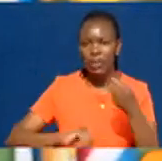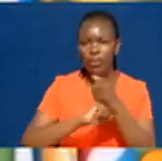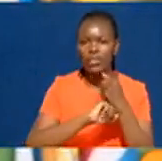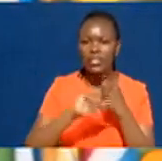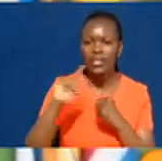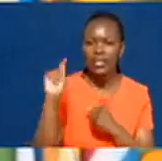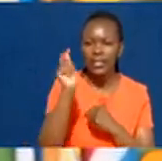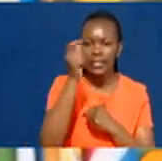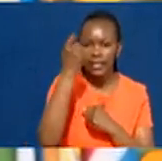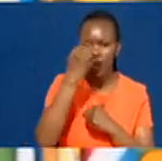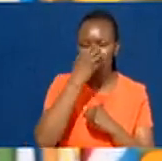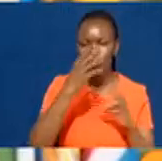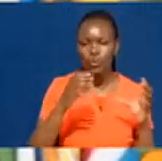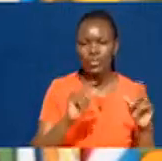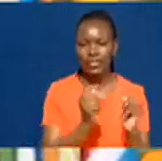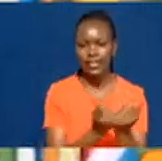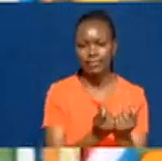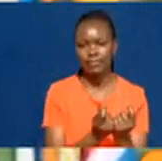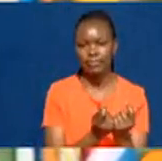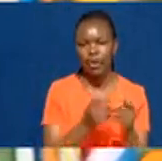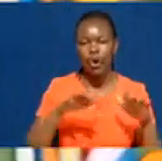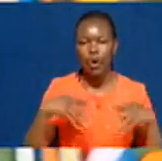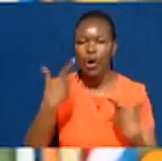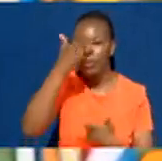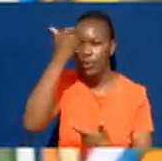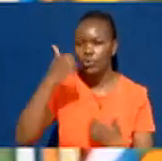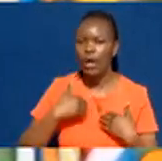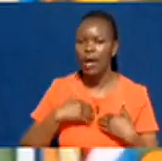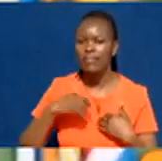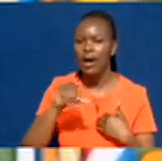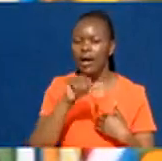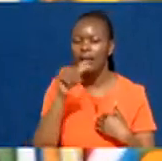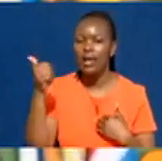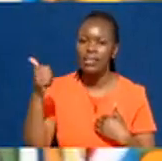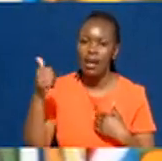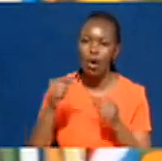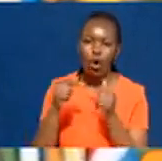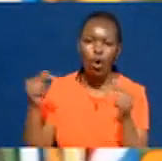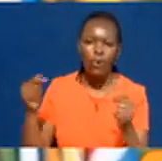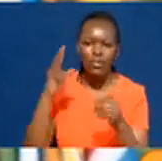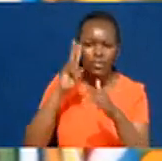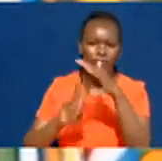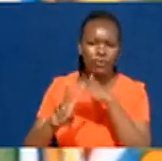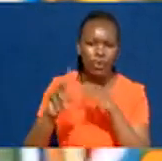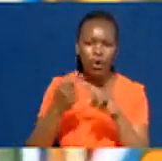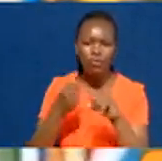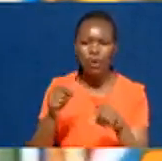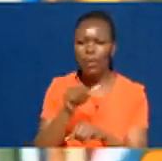a contrary view from those who wielded power.